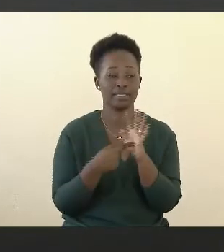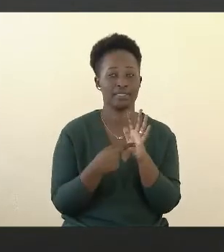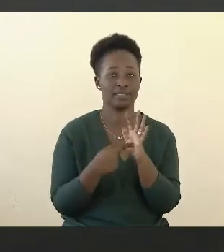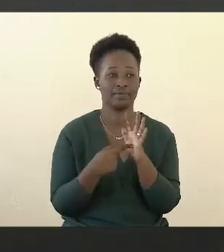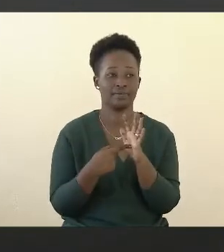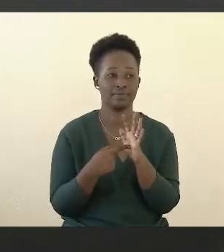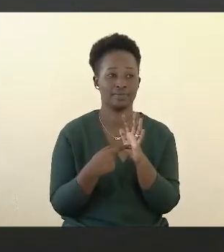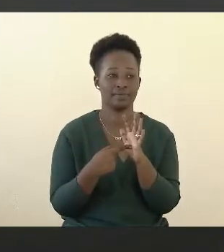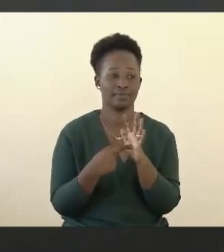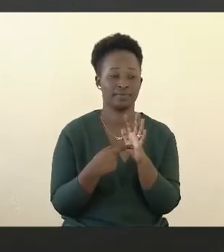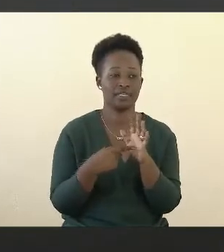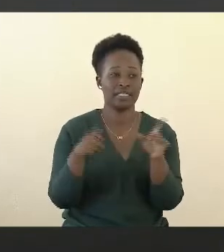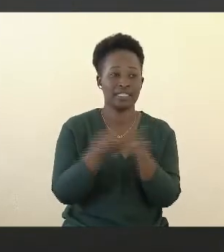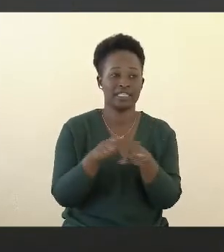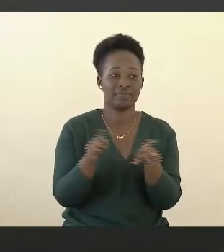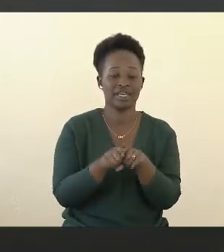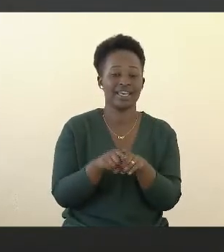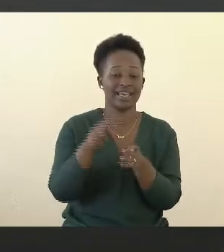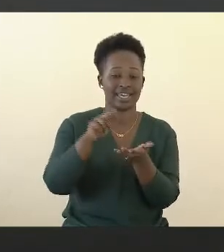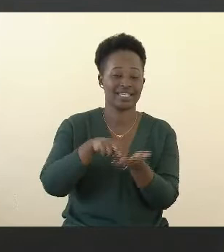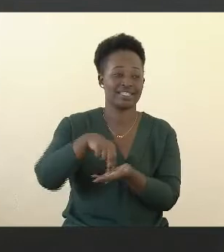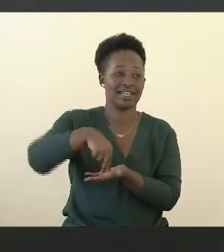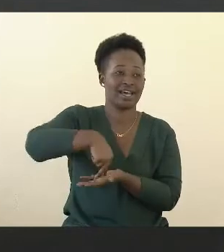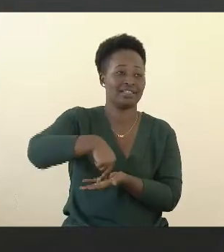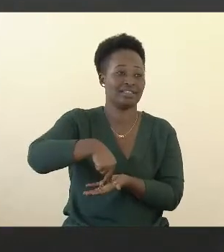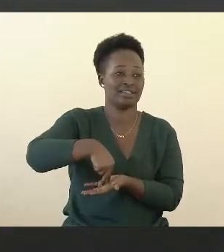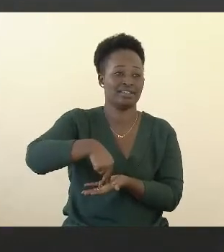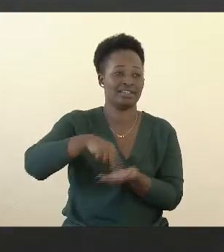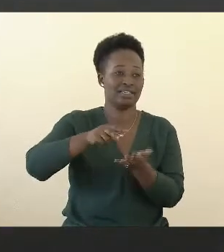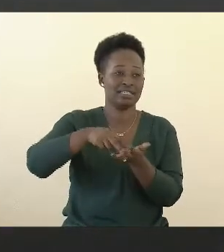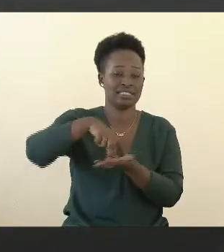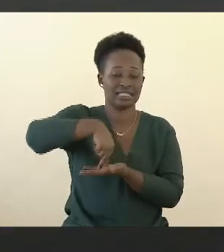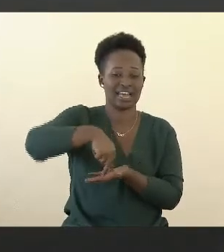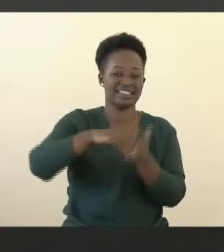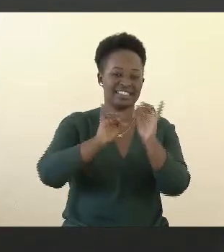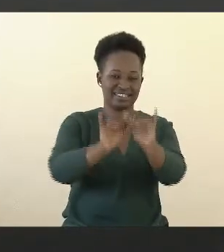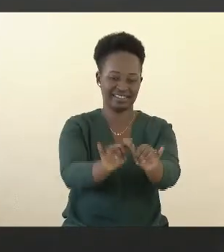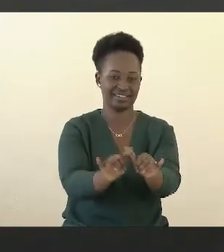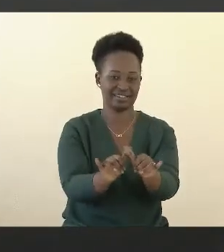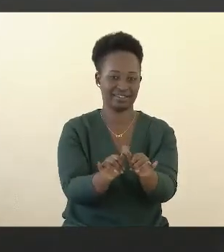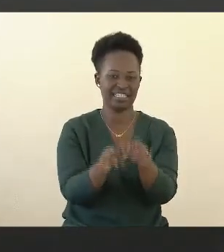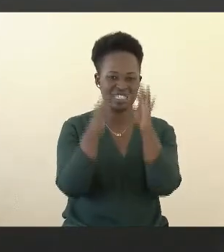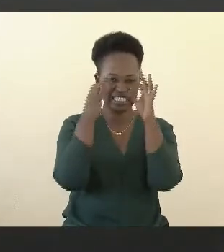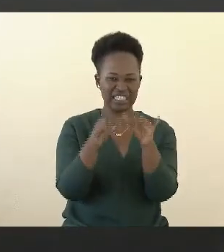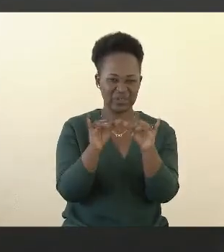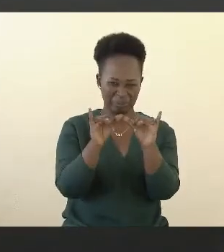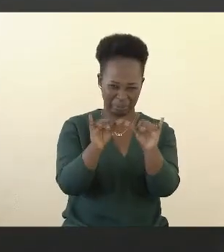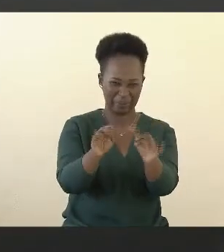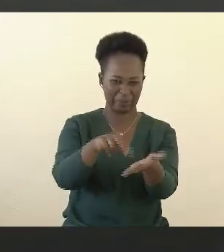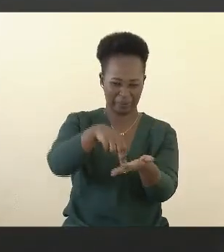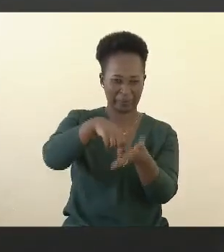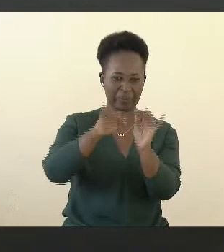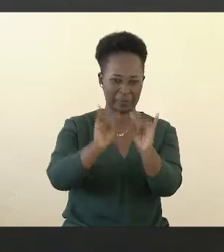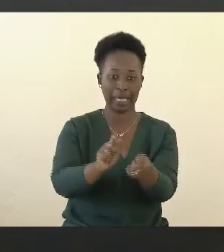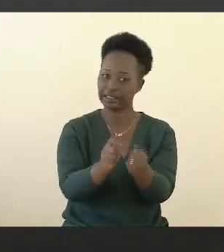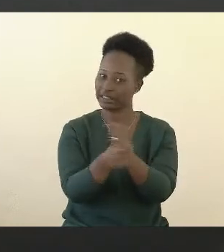to a standstill. A standstill, something that is kept at a standstill. It doesn't change, it means there's at a